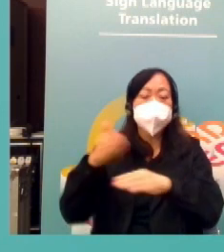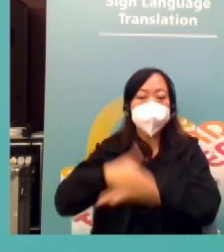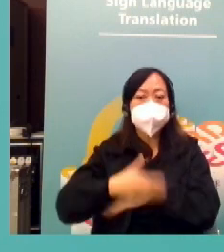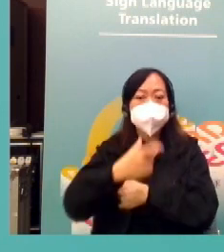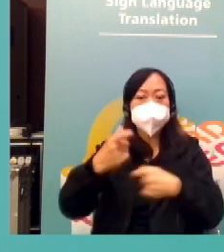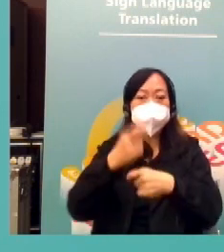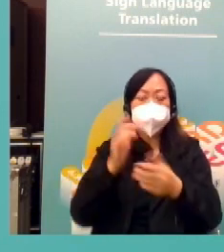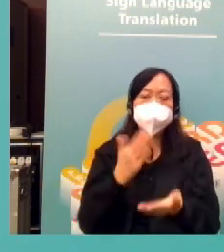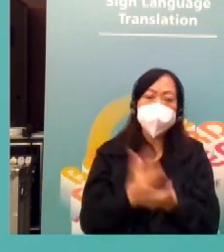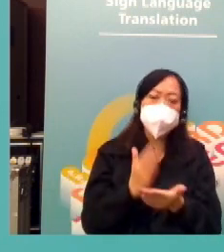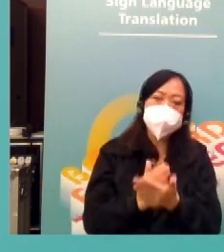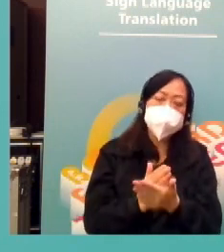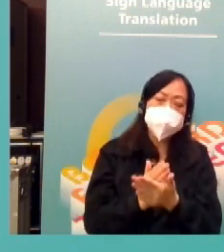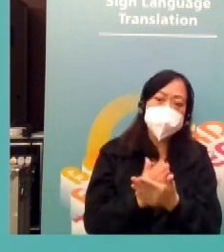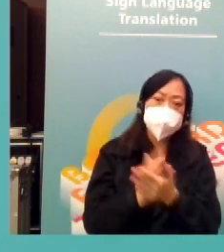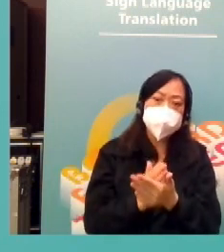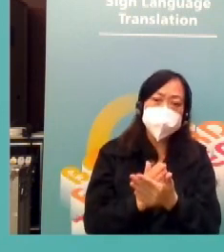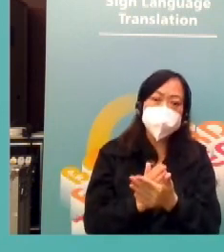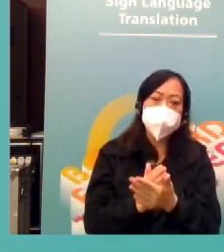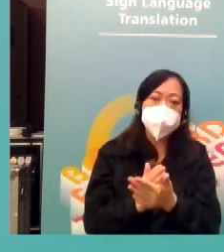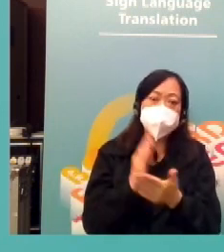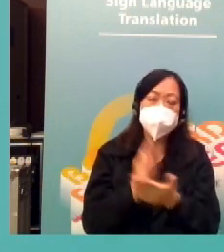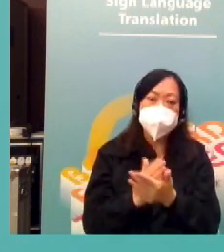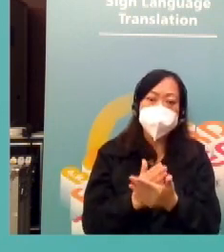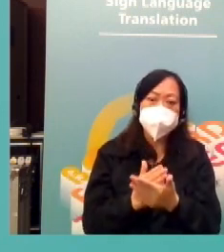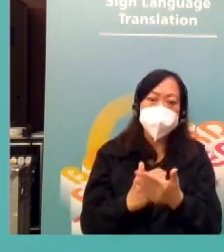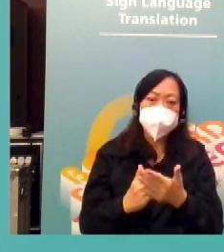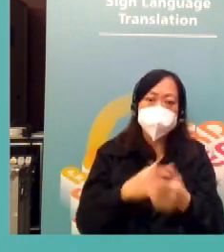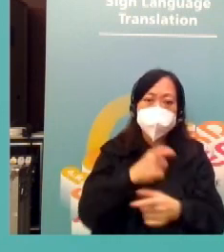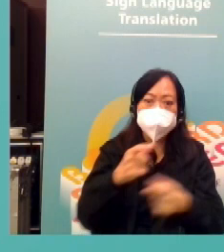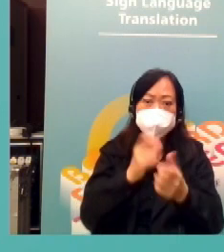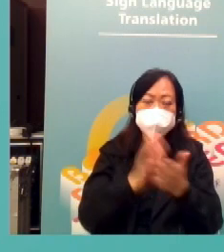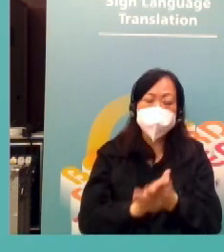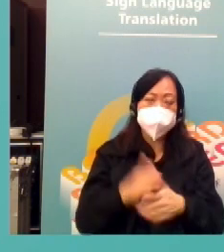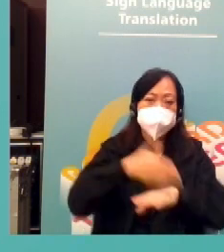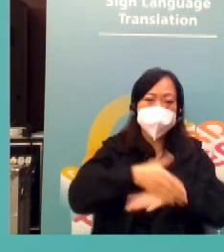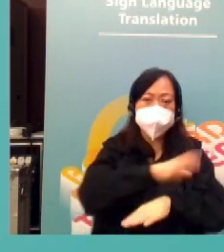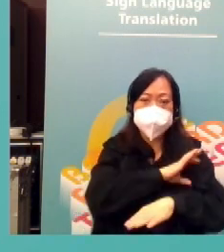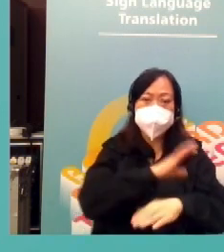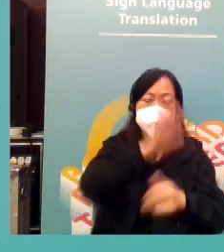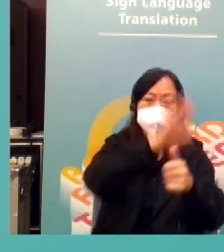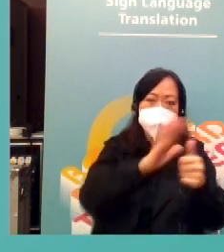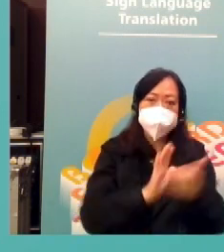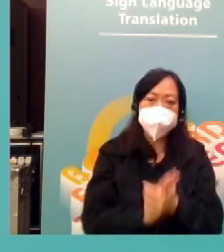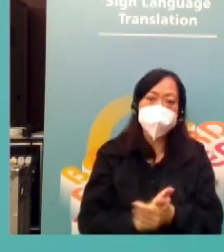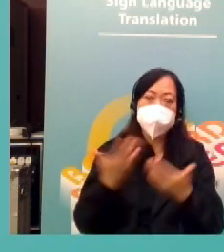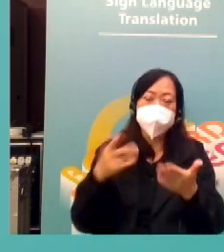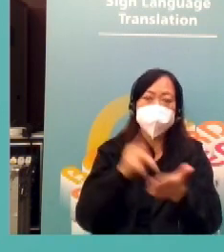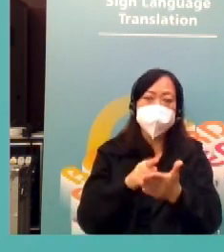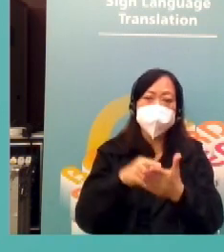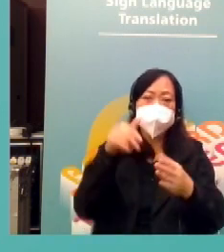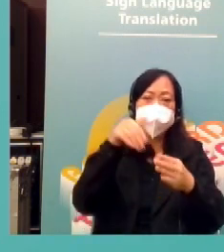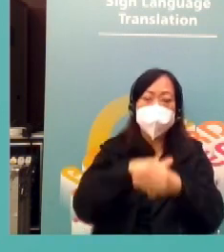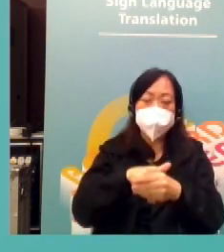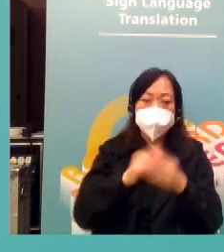say go for social impact bond. And so these basically two approaches. And then do